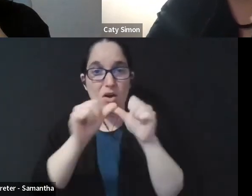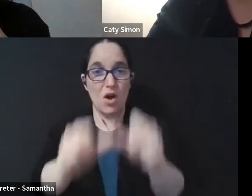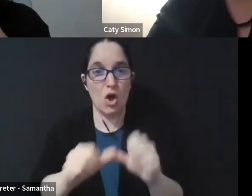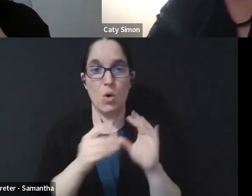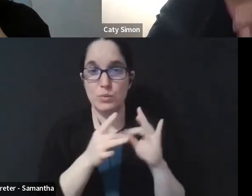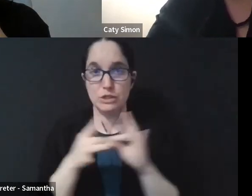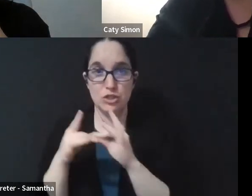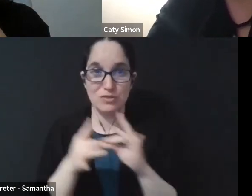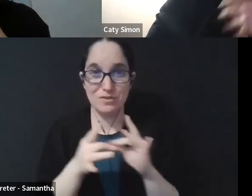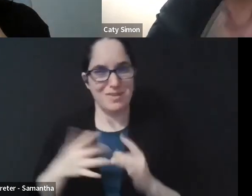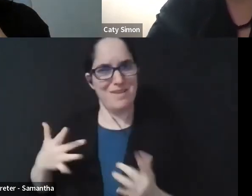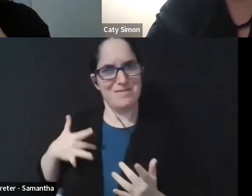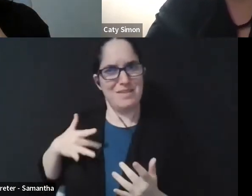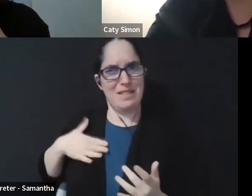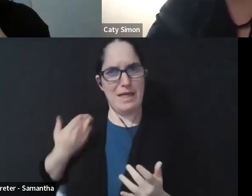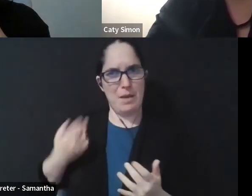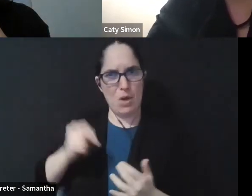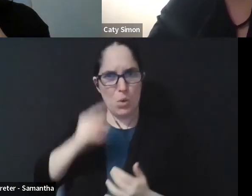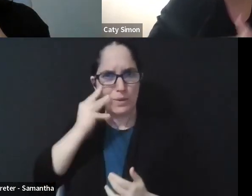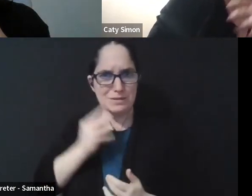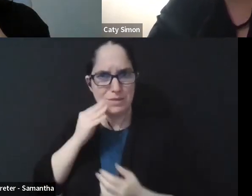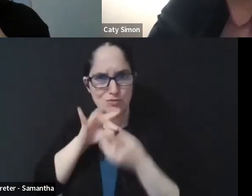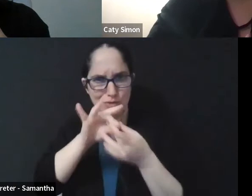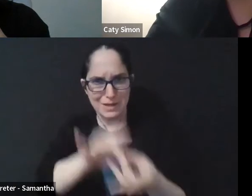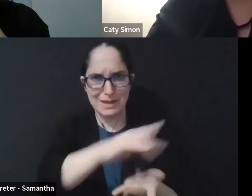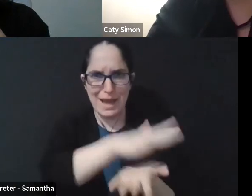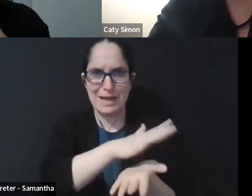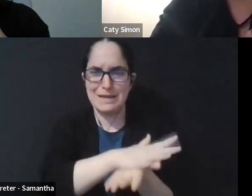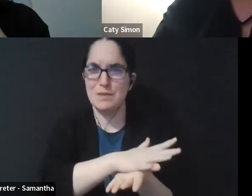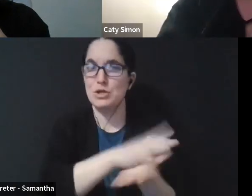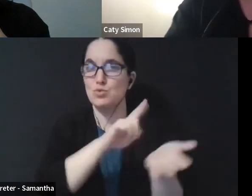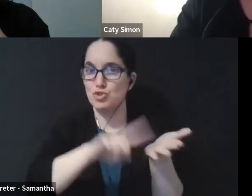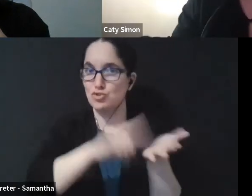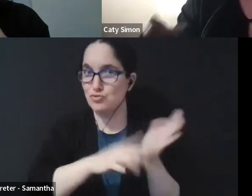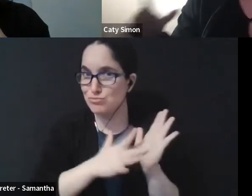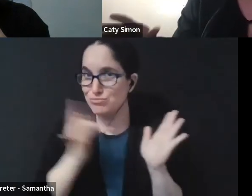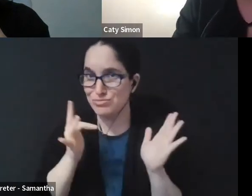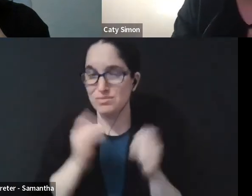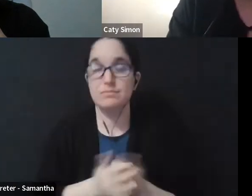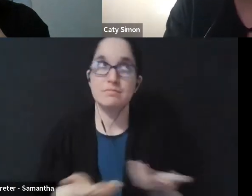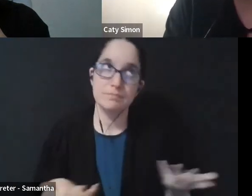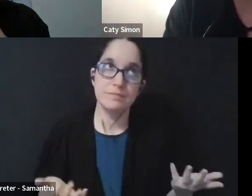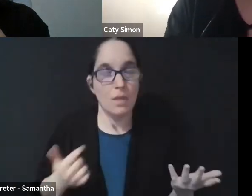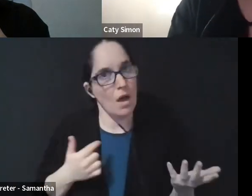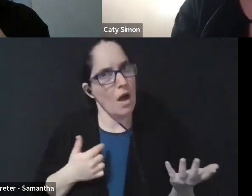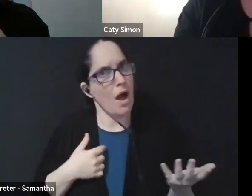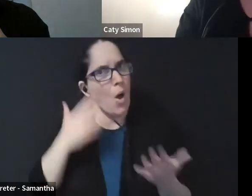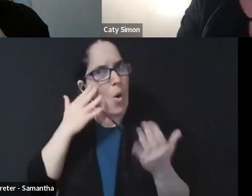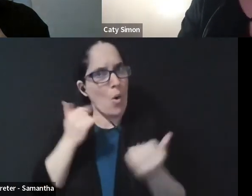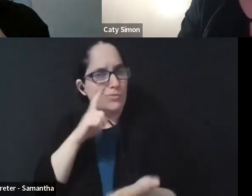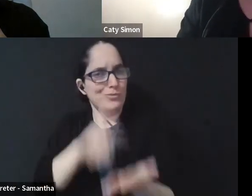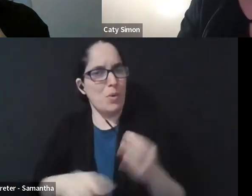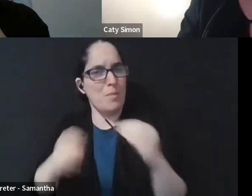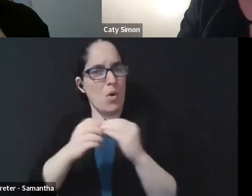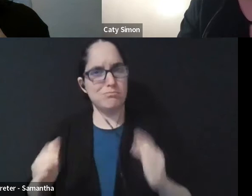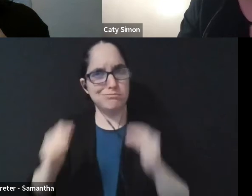feel as though my relative experience with these norms of academic research are being exploited. I mean, I've lived to see more sophisticated examples of some of the bait